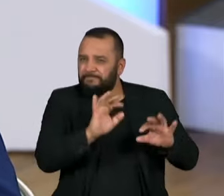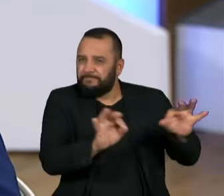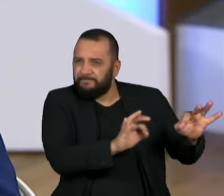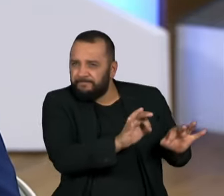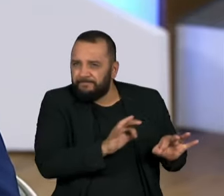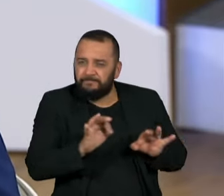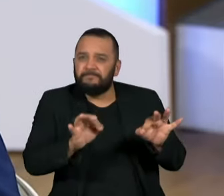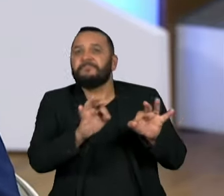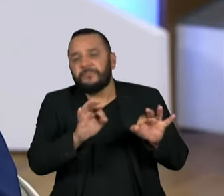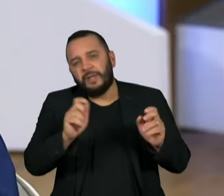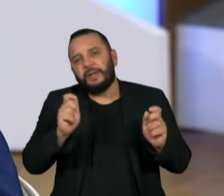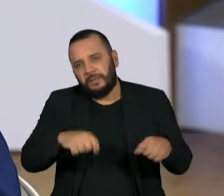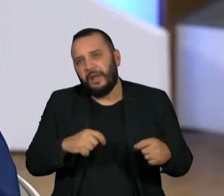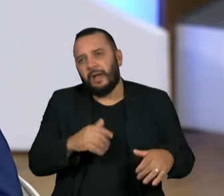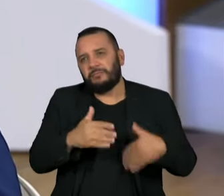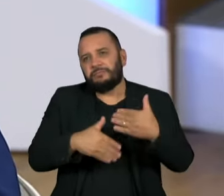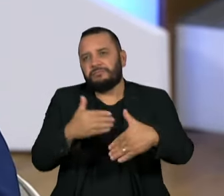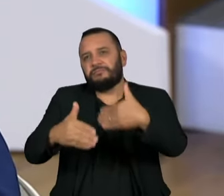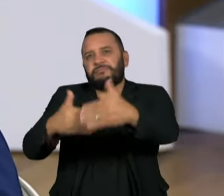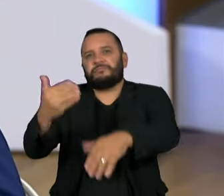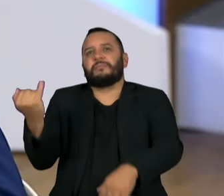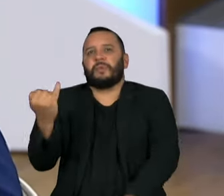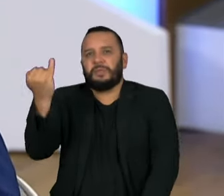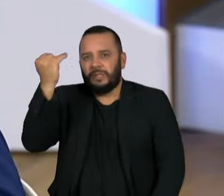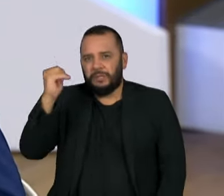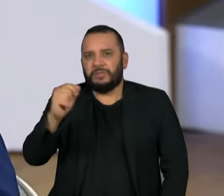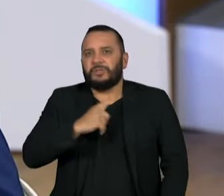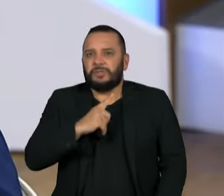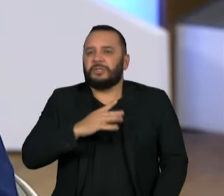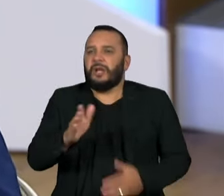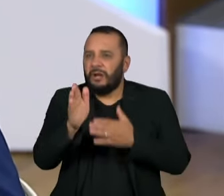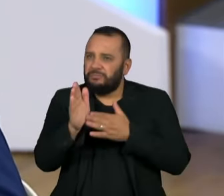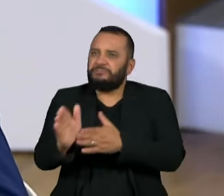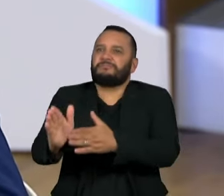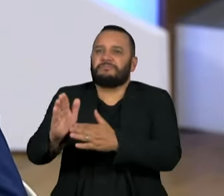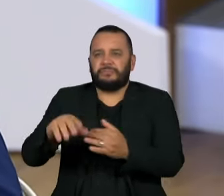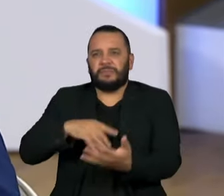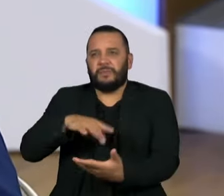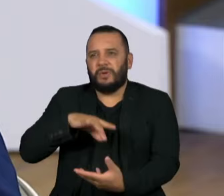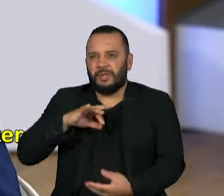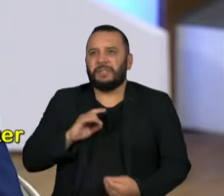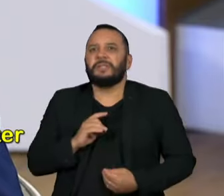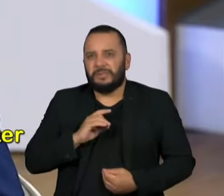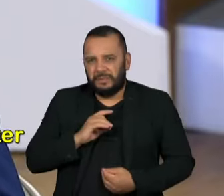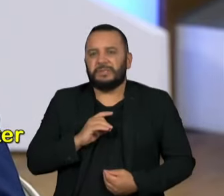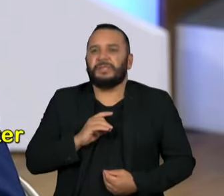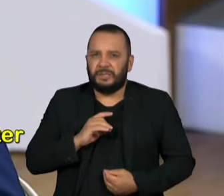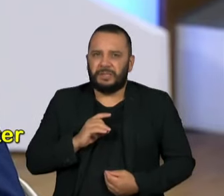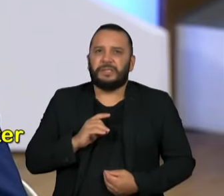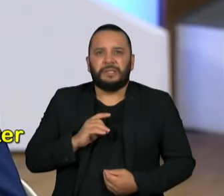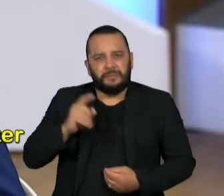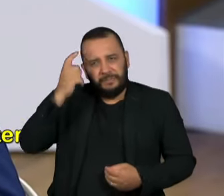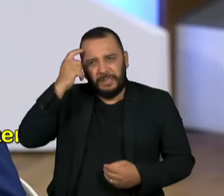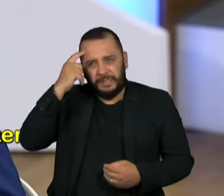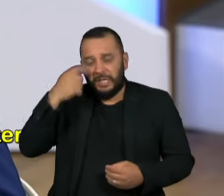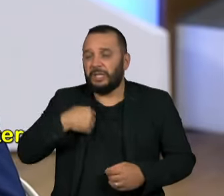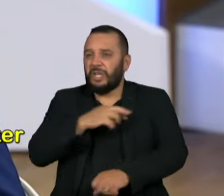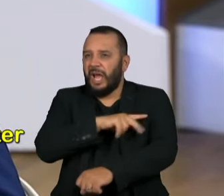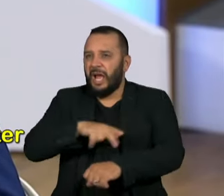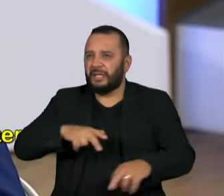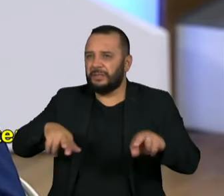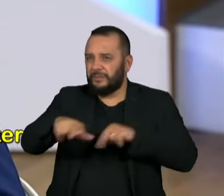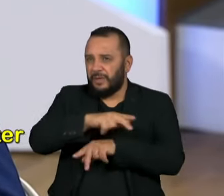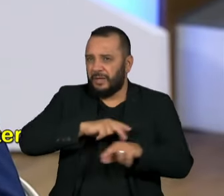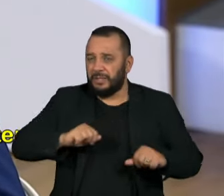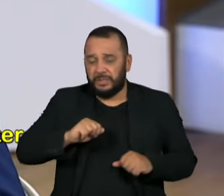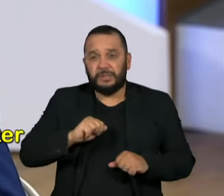meaningfully mm-hmm. take steps toward a truly multiracial democracy. It can't be that the agents of the